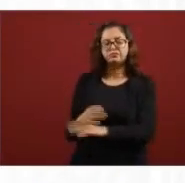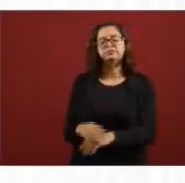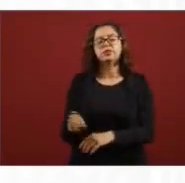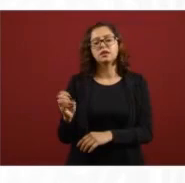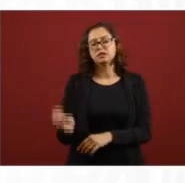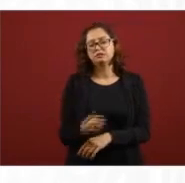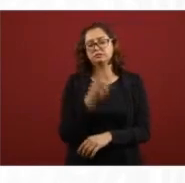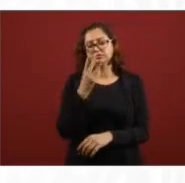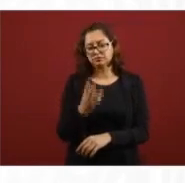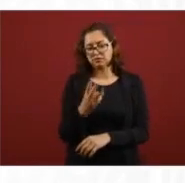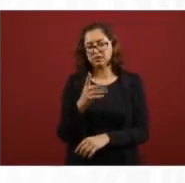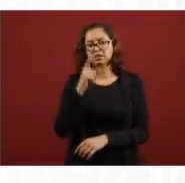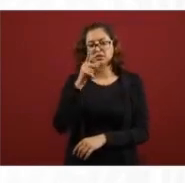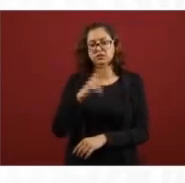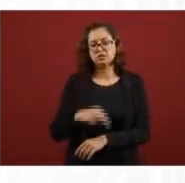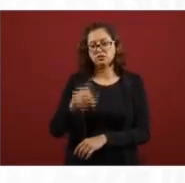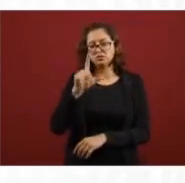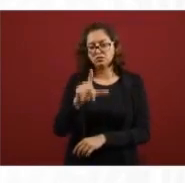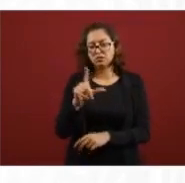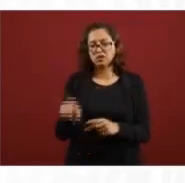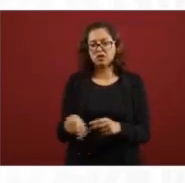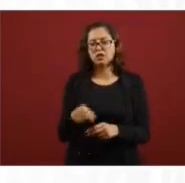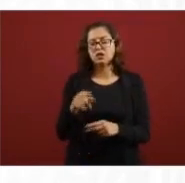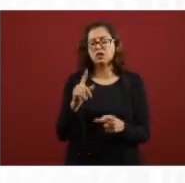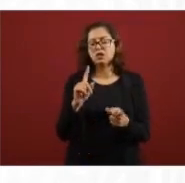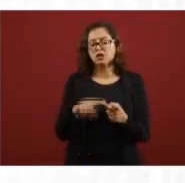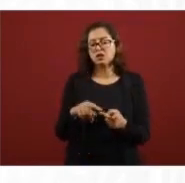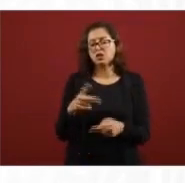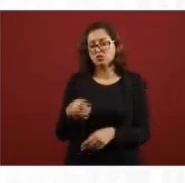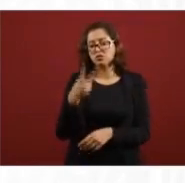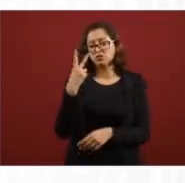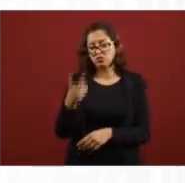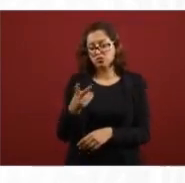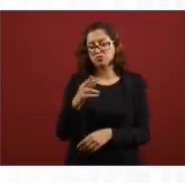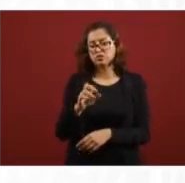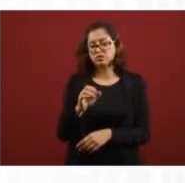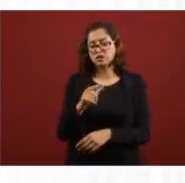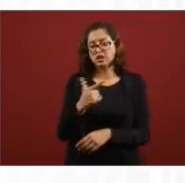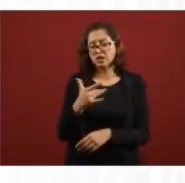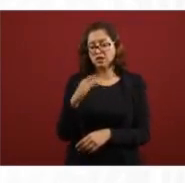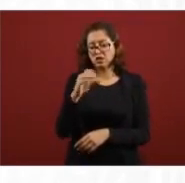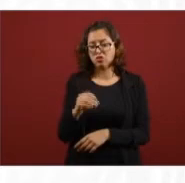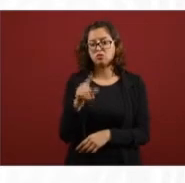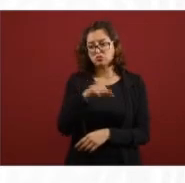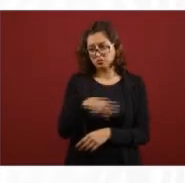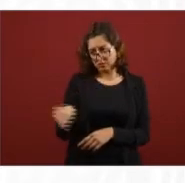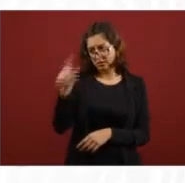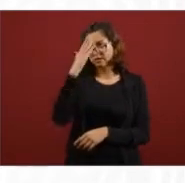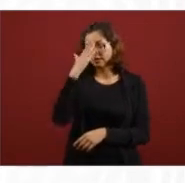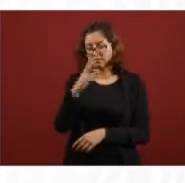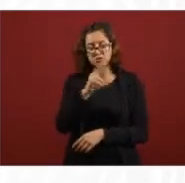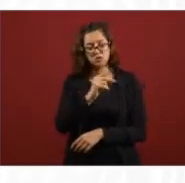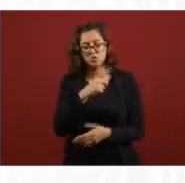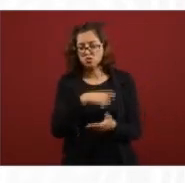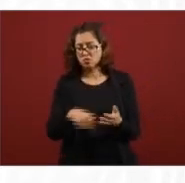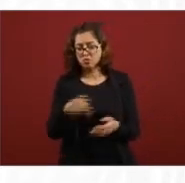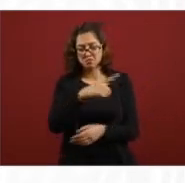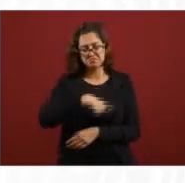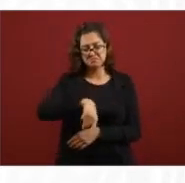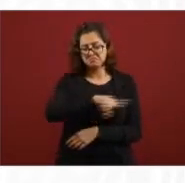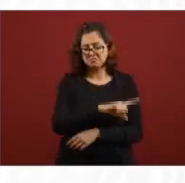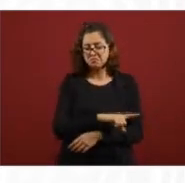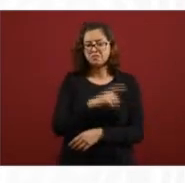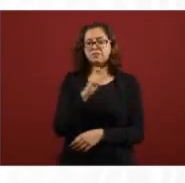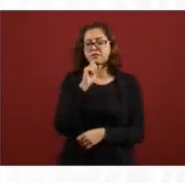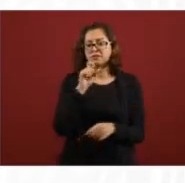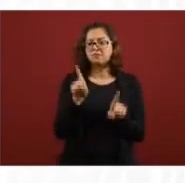verified. There's 3 stations in Apodaca and Nuevo León, so he's